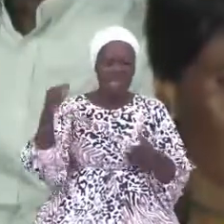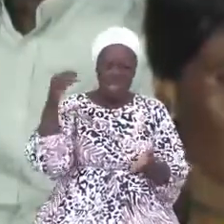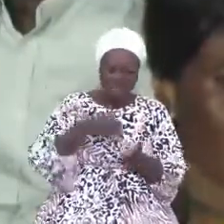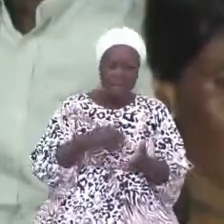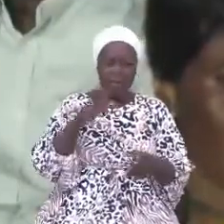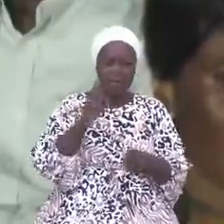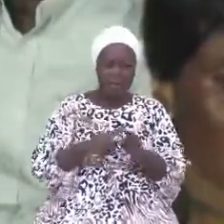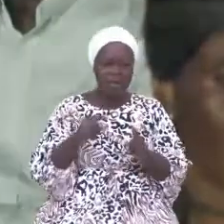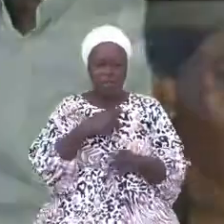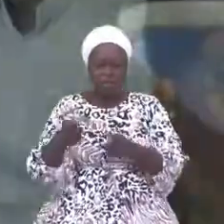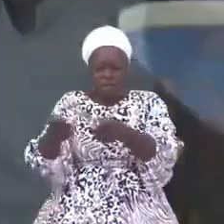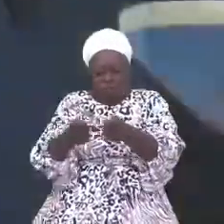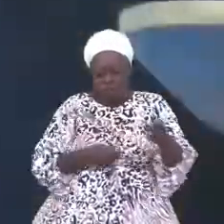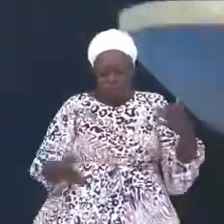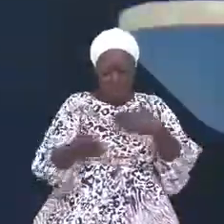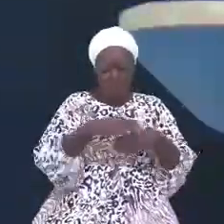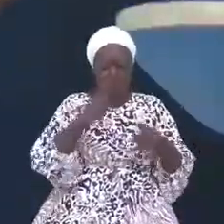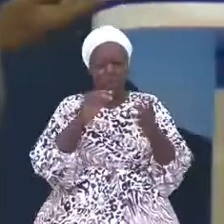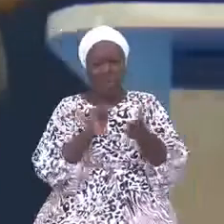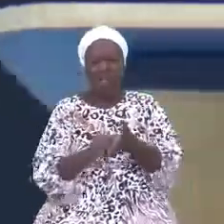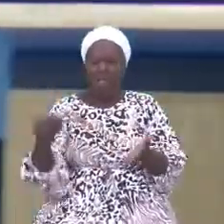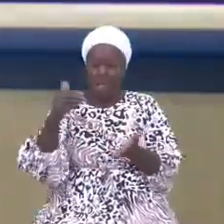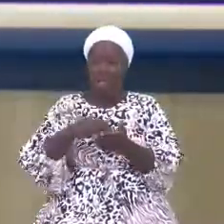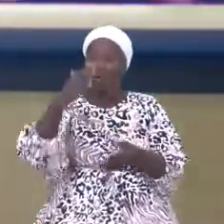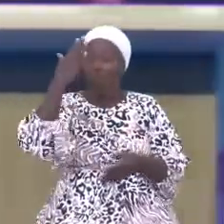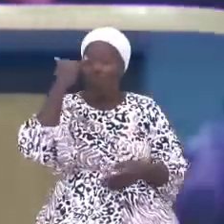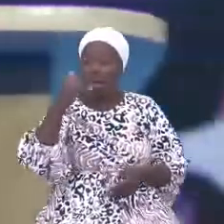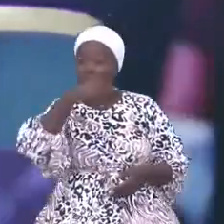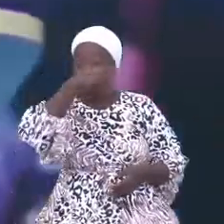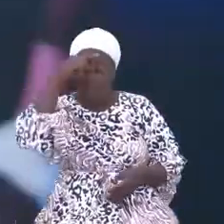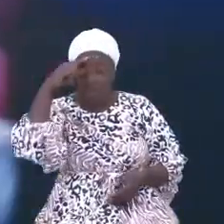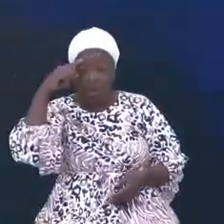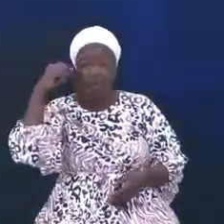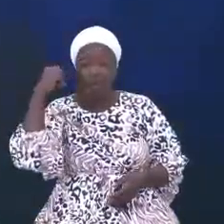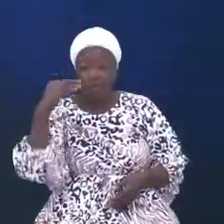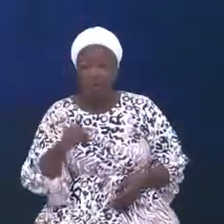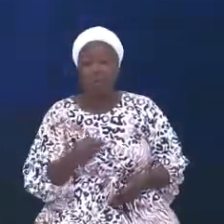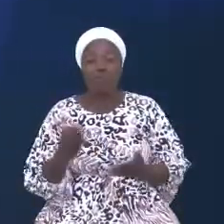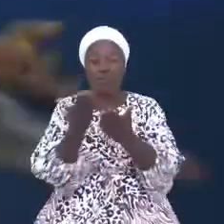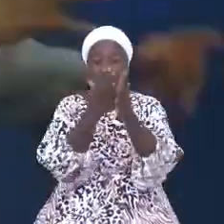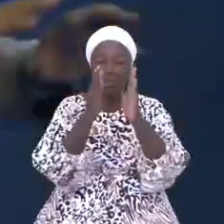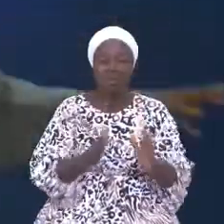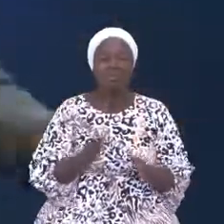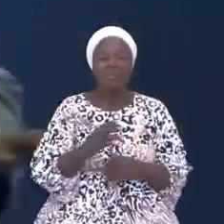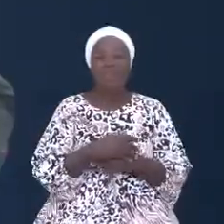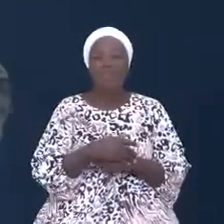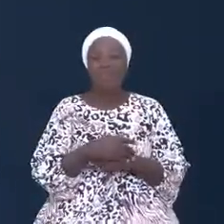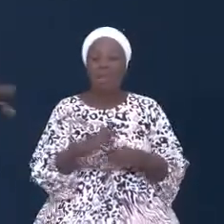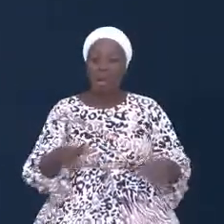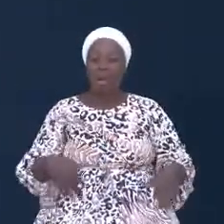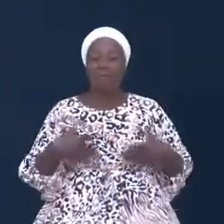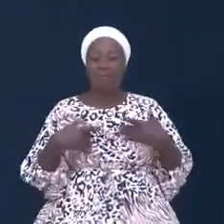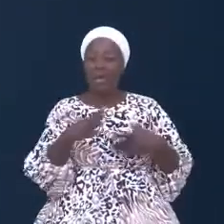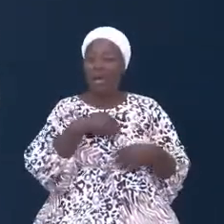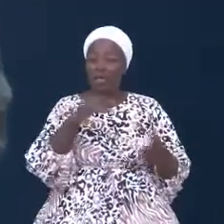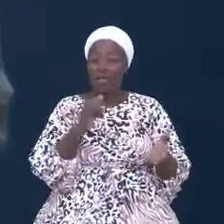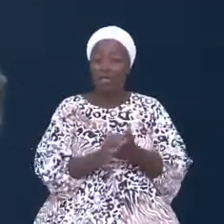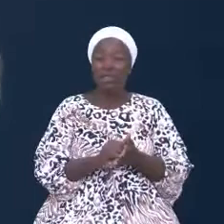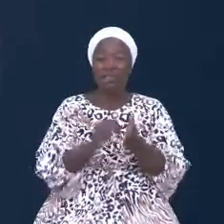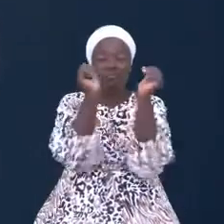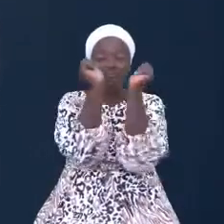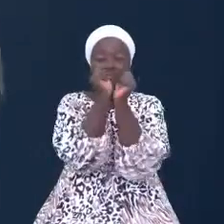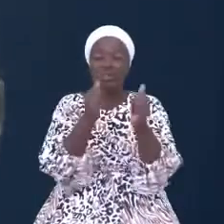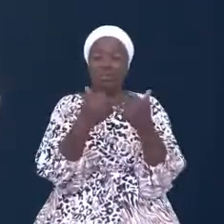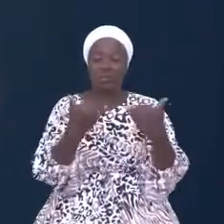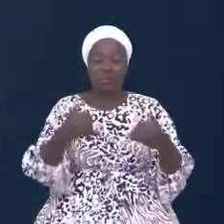pulled back to that again. Why? Because of slavery. And that slavery,